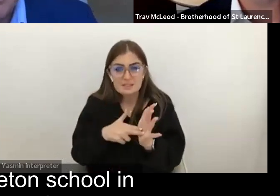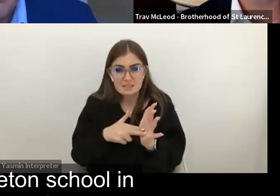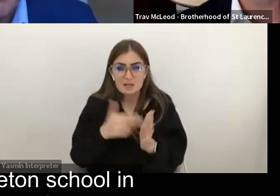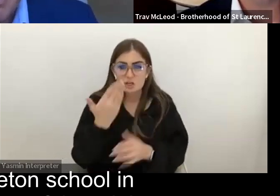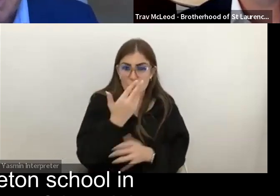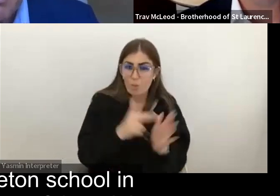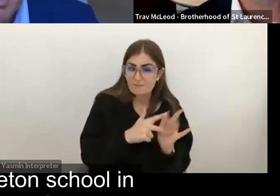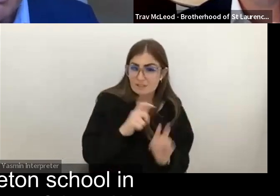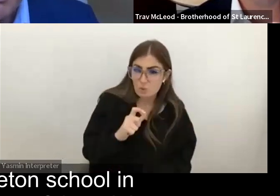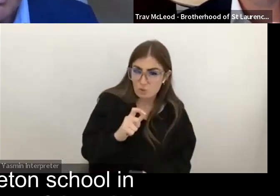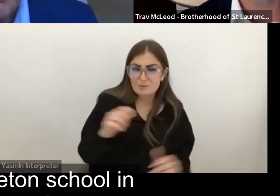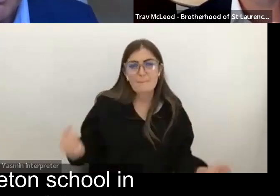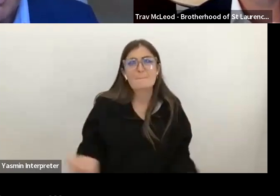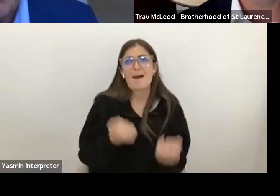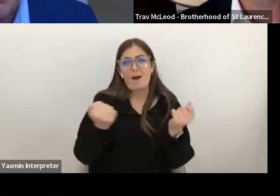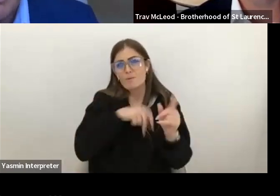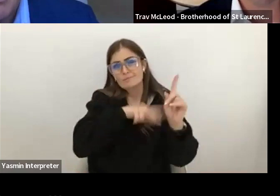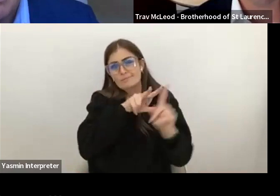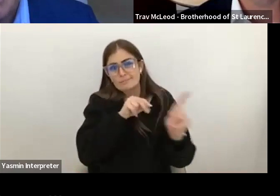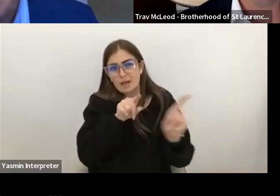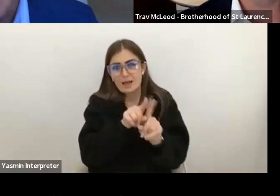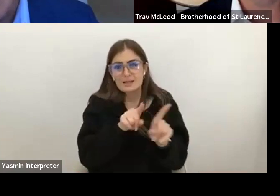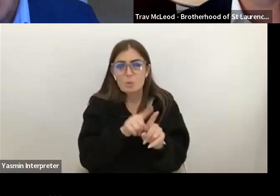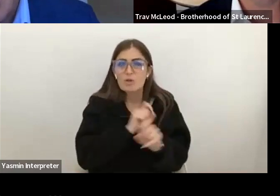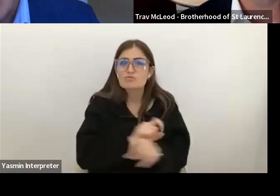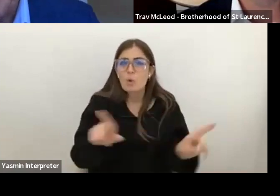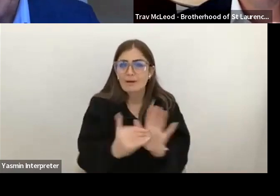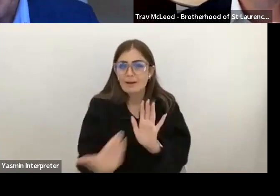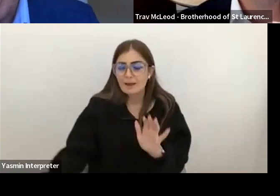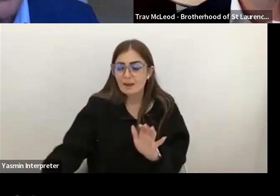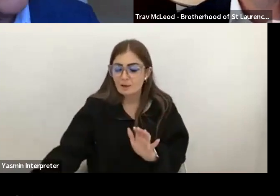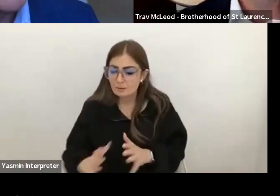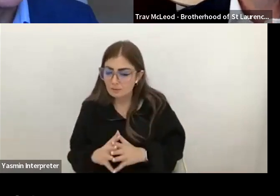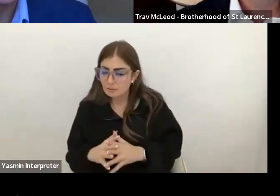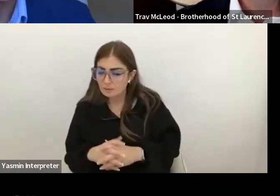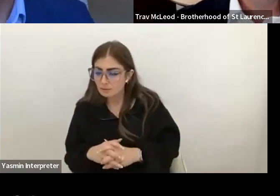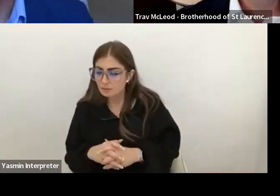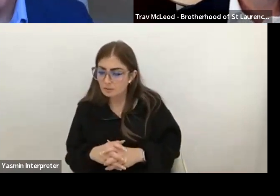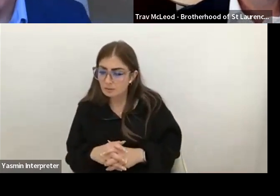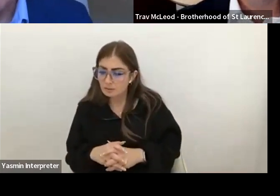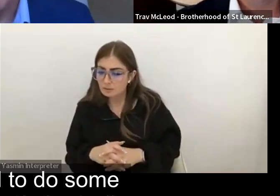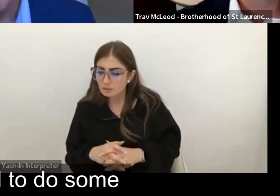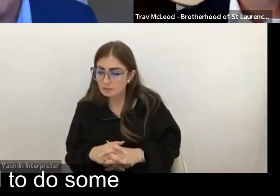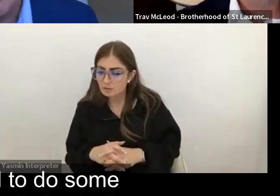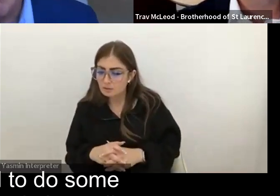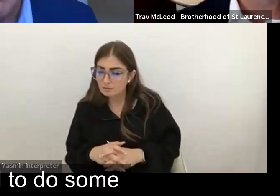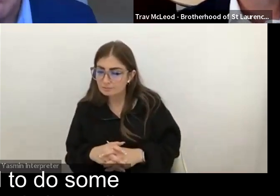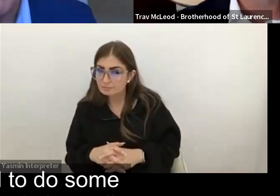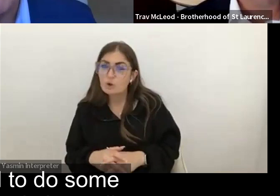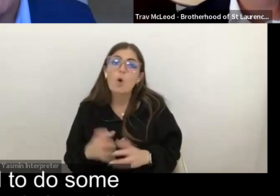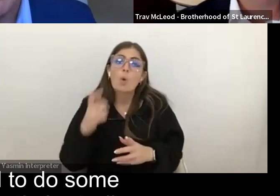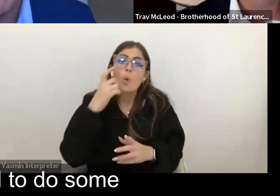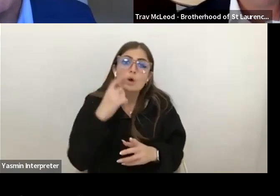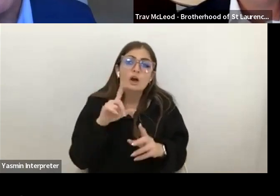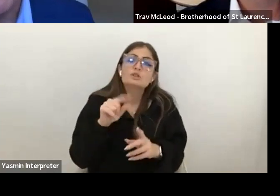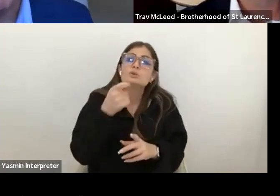in Victoria is a powerful model, which I know they're rolling out now. But a lot of those, and we tried to do some of them in